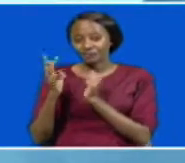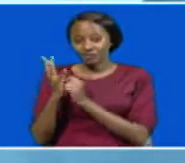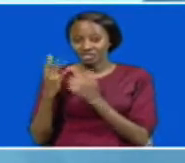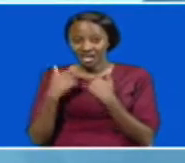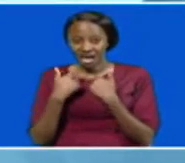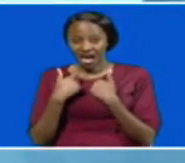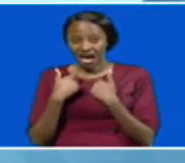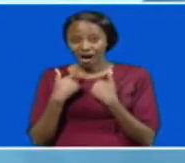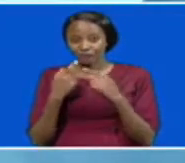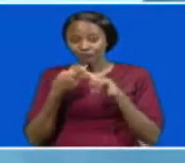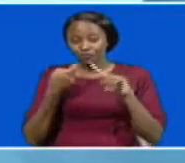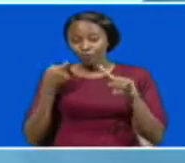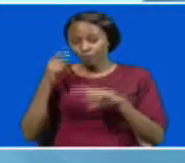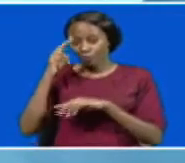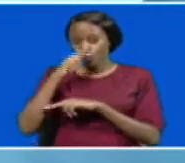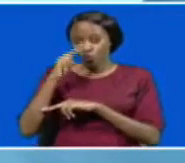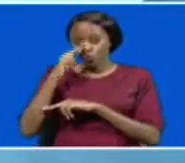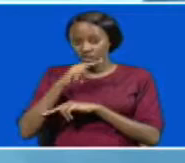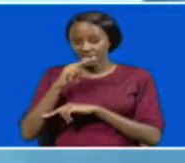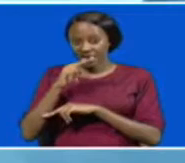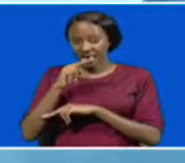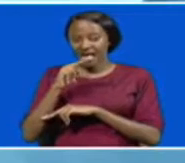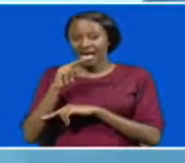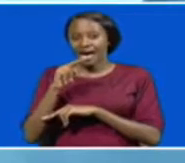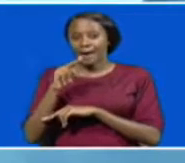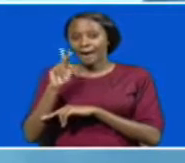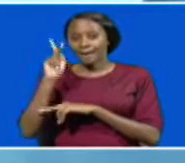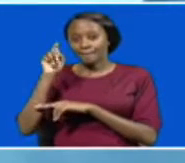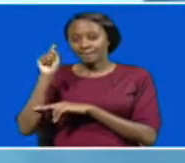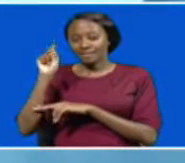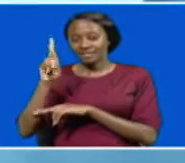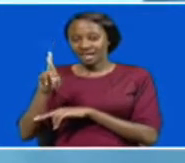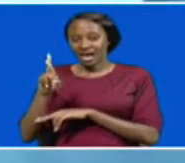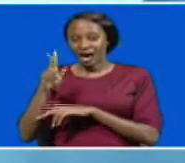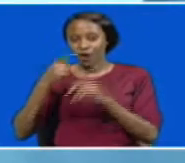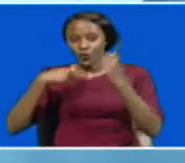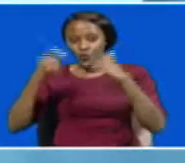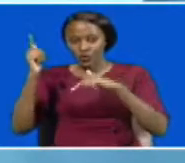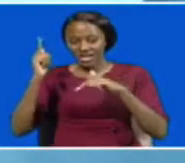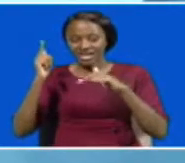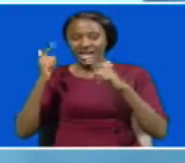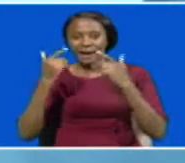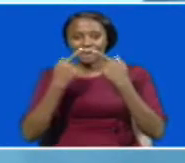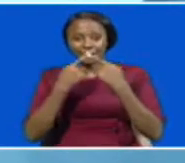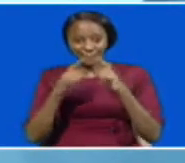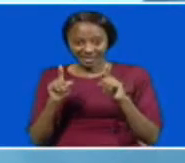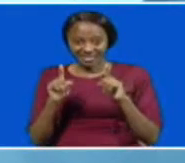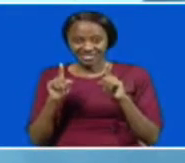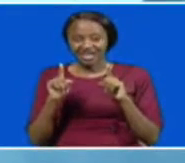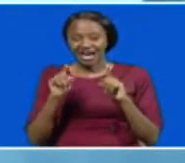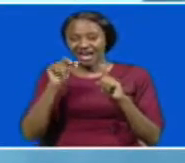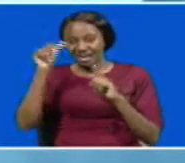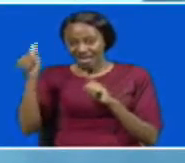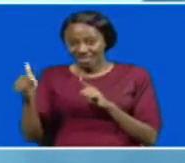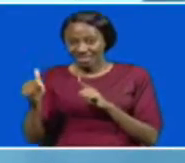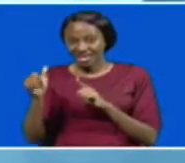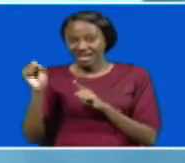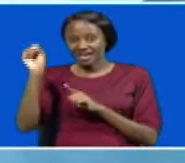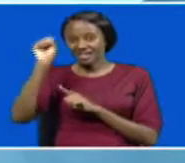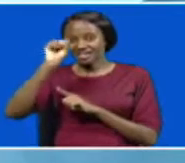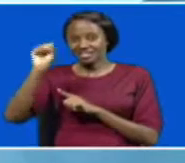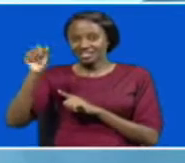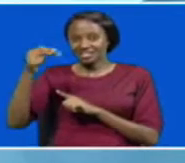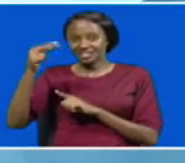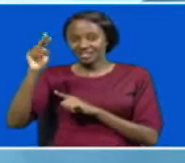from Kuja St. Peter's took the overall crown. Chanel McKenzie, on her end, has been crowned